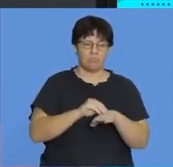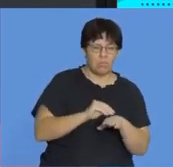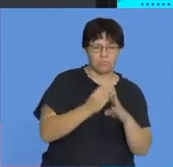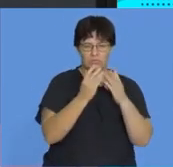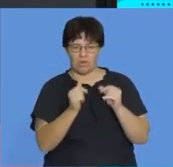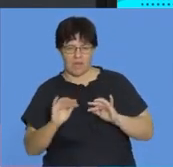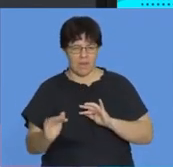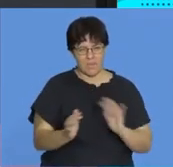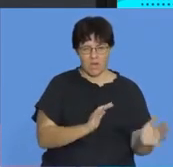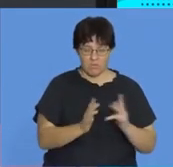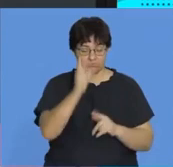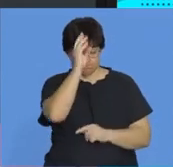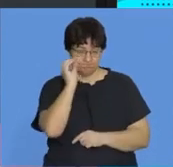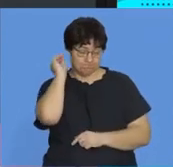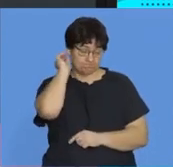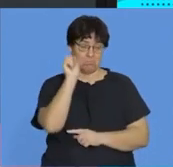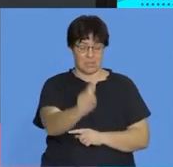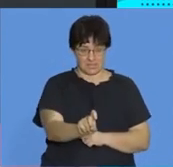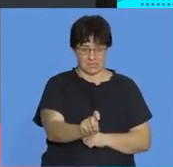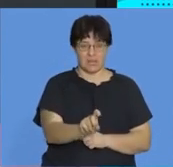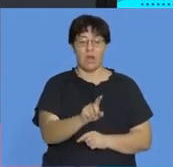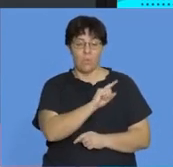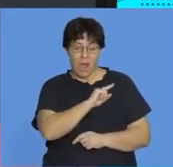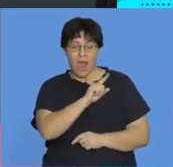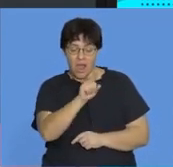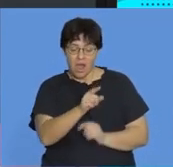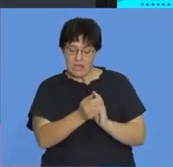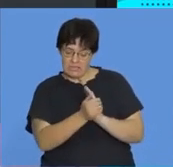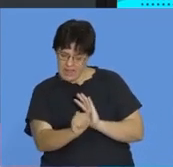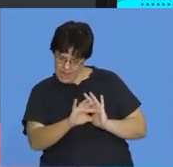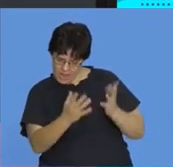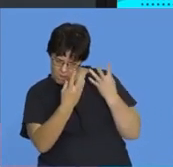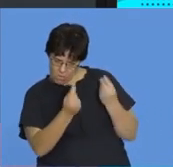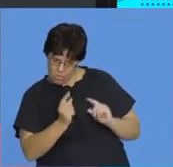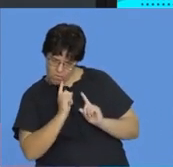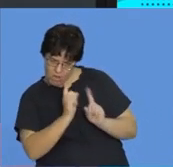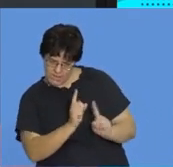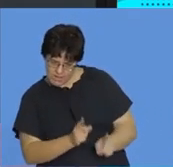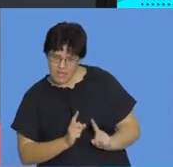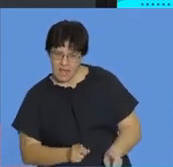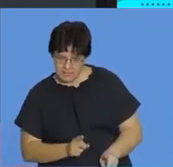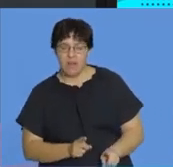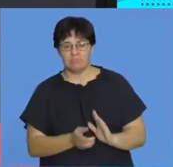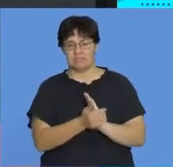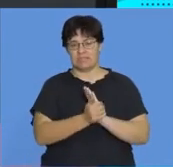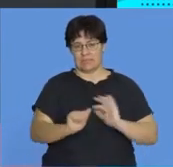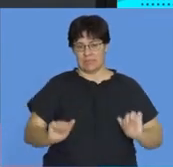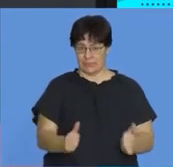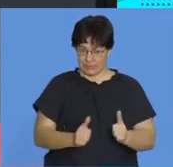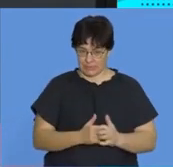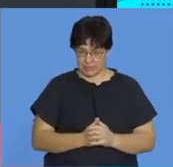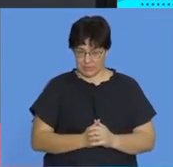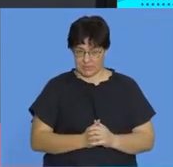things that we have to take note in as far as sharpening our skills of responding to stoichiometric problem. And it's also